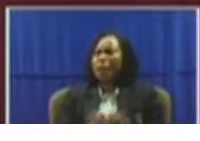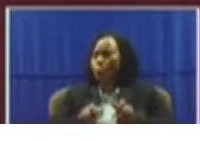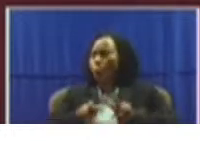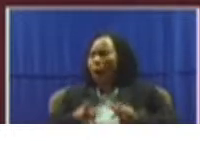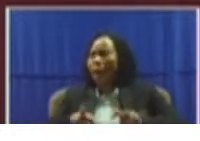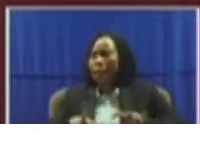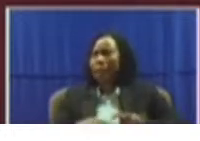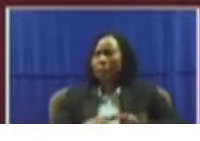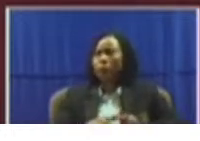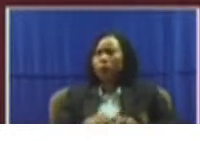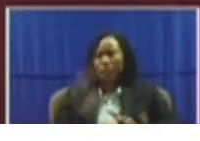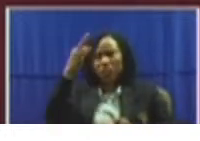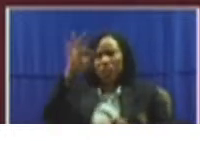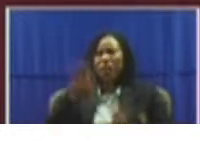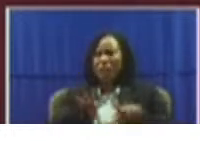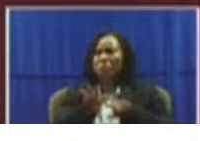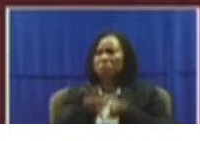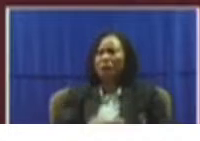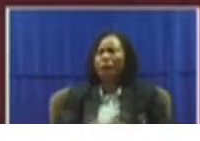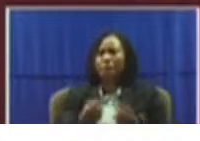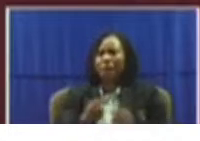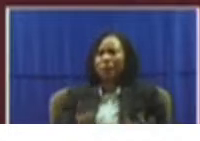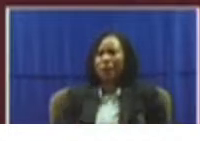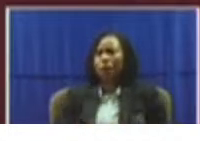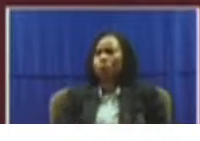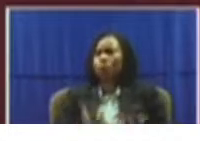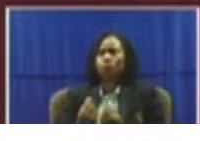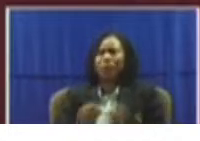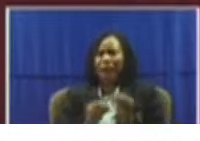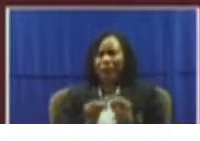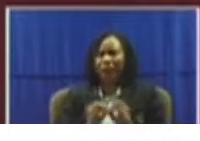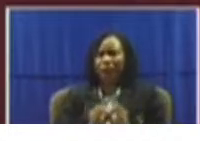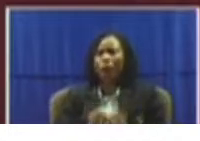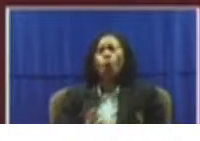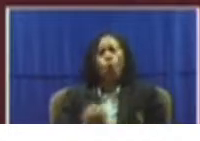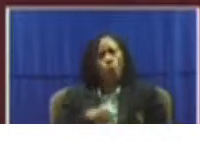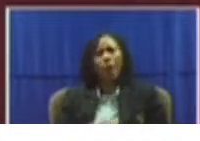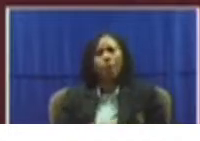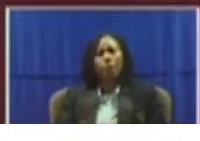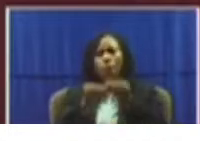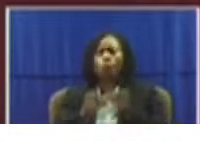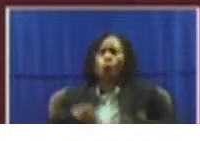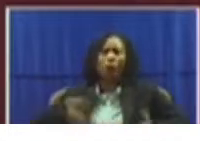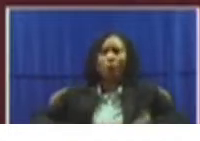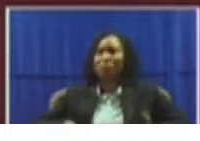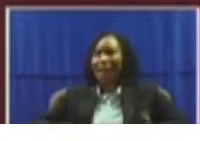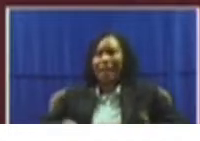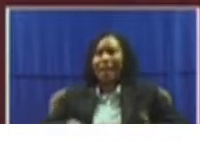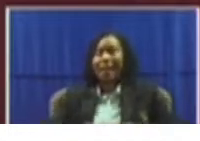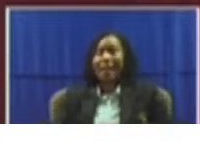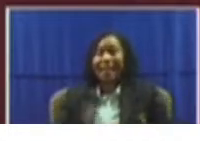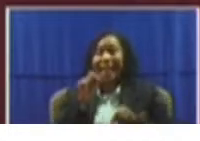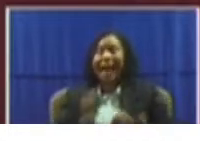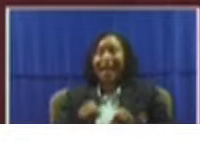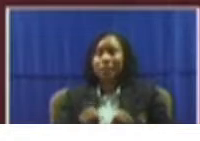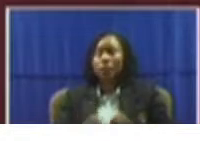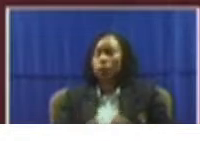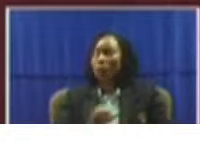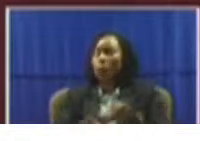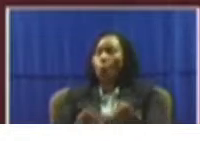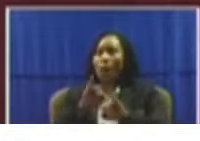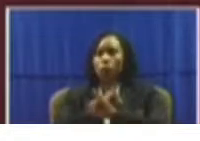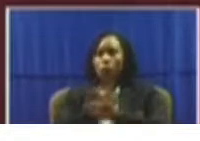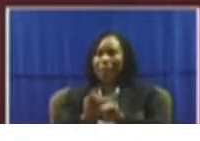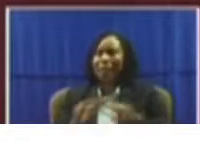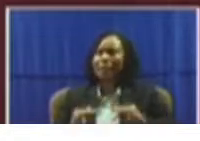we did our job and we uncovered corruption, the scale of which we could never have imagined. And what did the